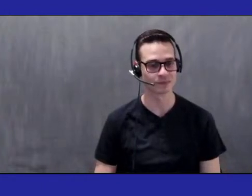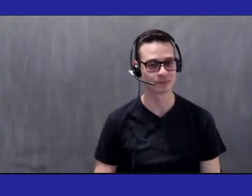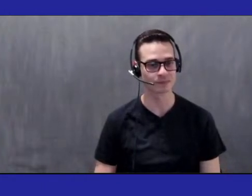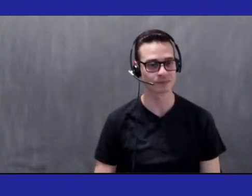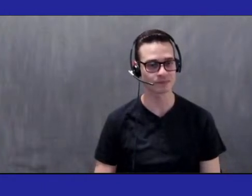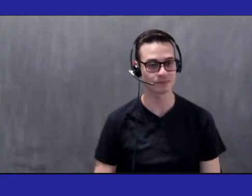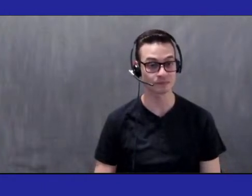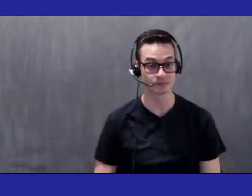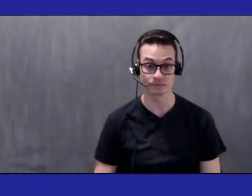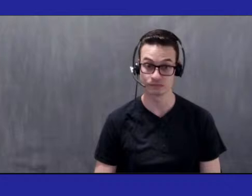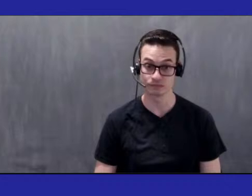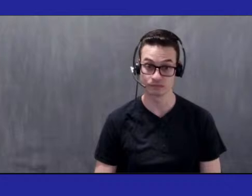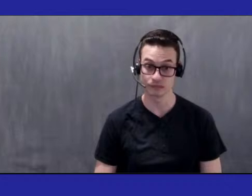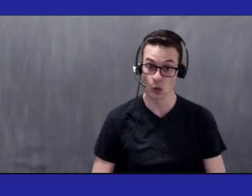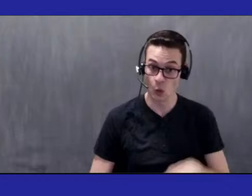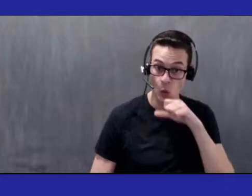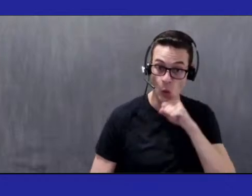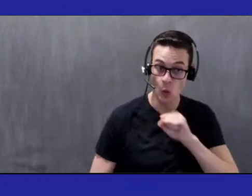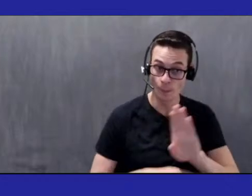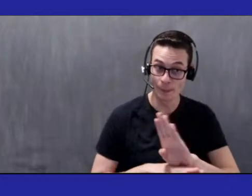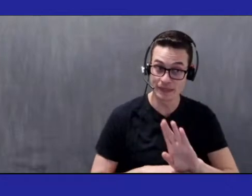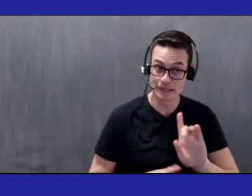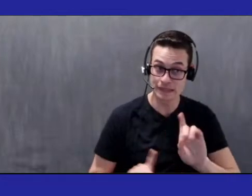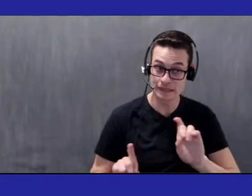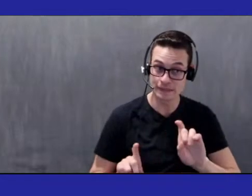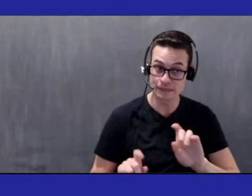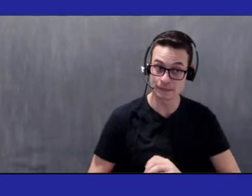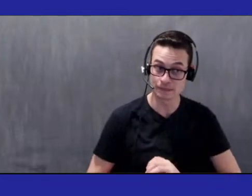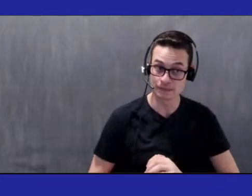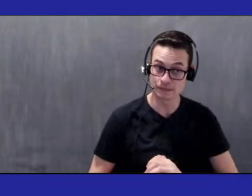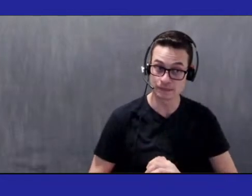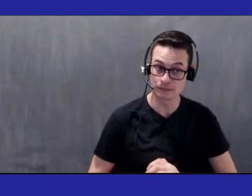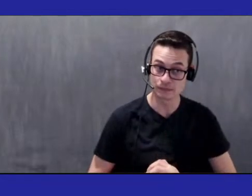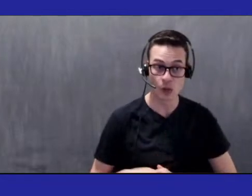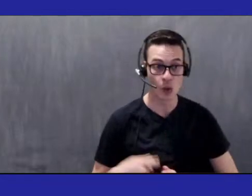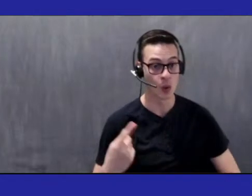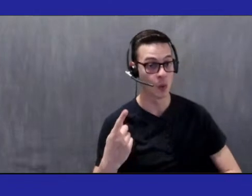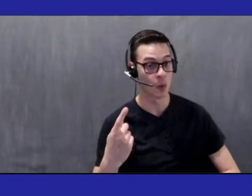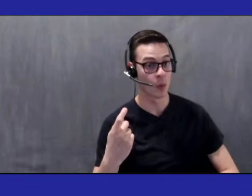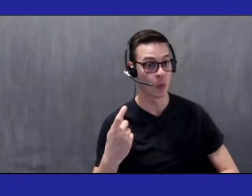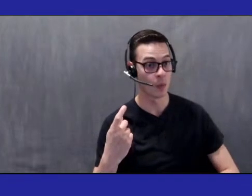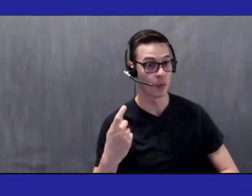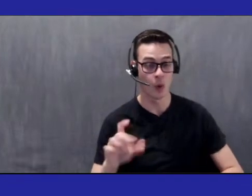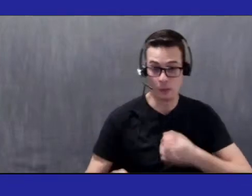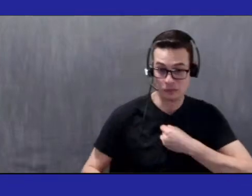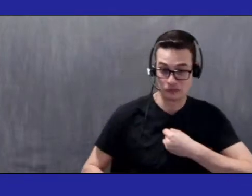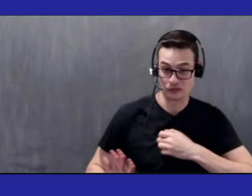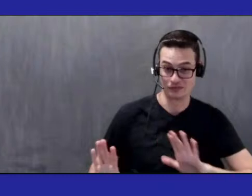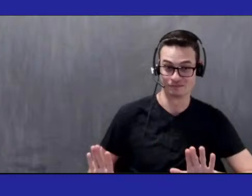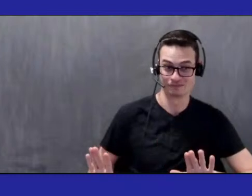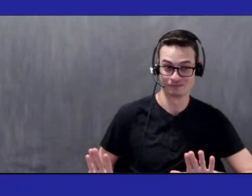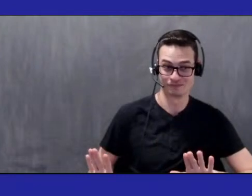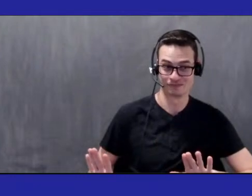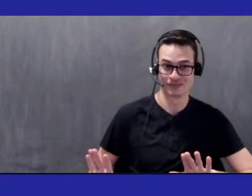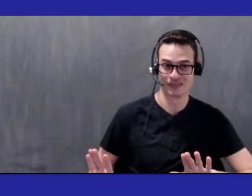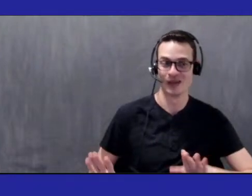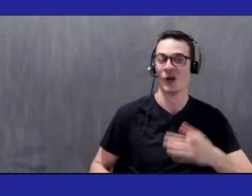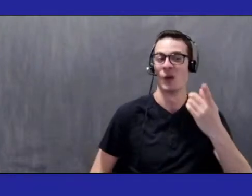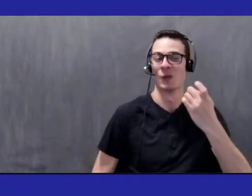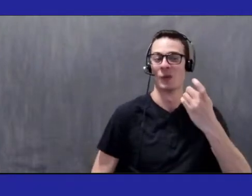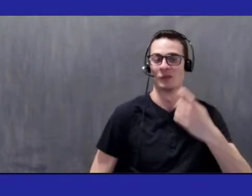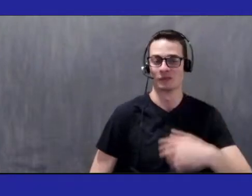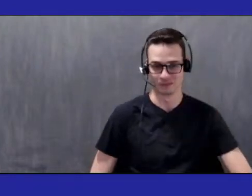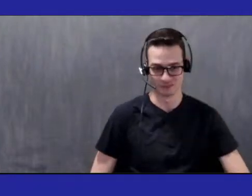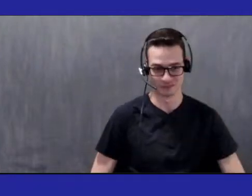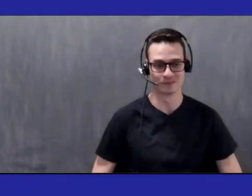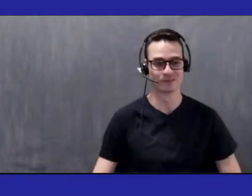there's any old business? One more. Presentation. Oh, one We have more? our Oh, EEO I'm update. sorry. Next, I'm